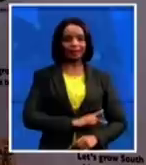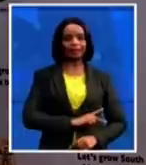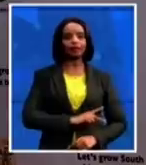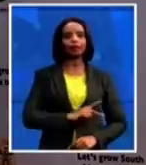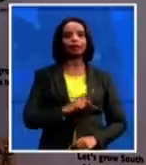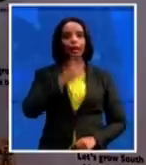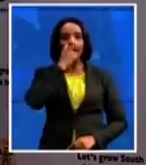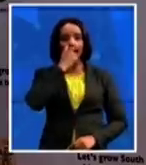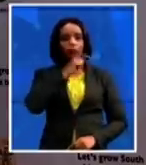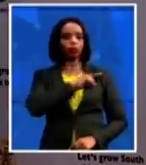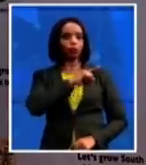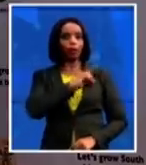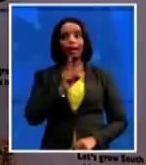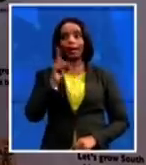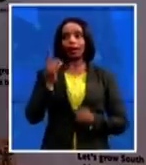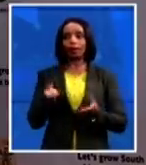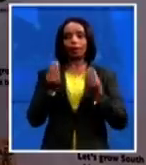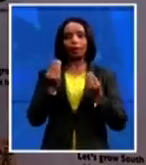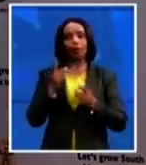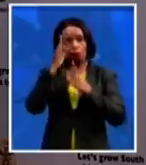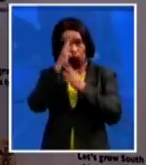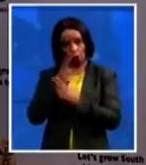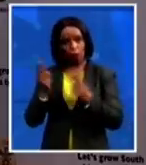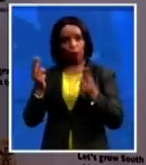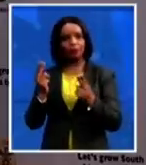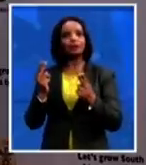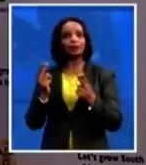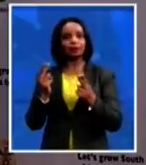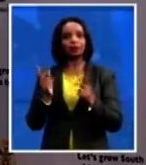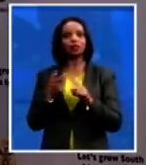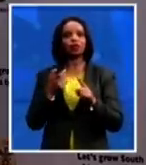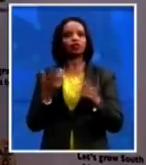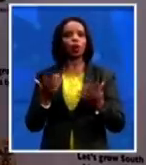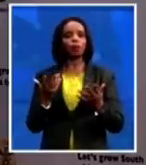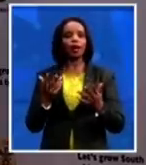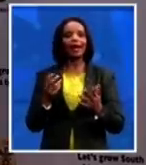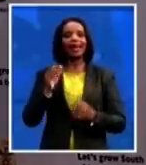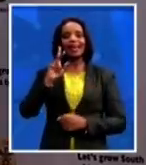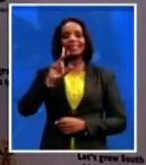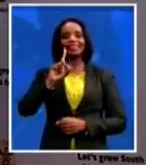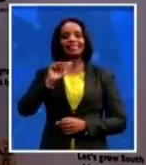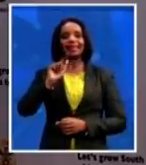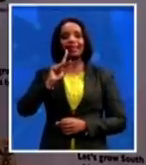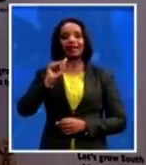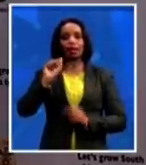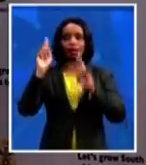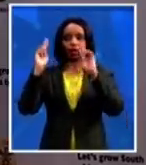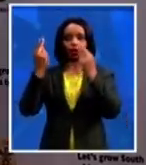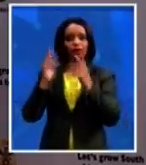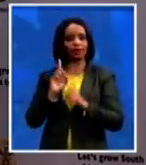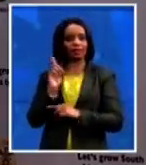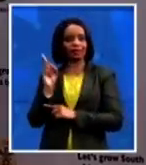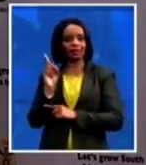from Sheikh Anta Diop University in Dakar, Senegal, which is recognized as one of